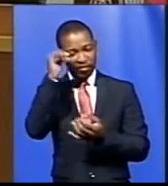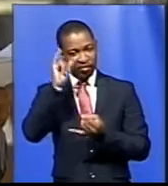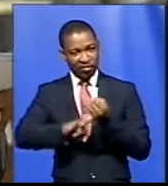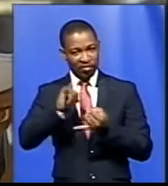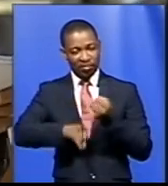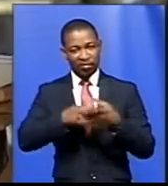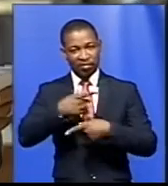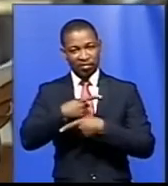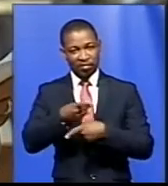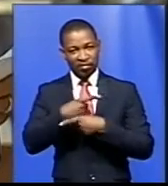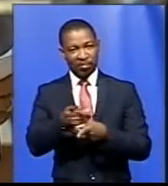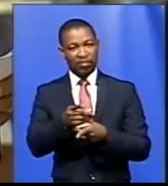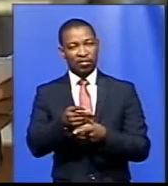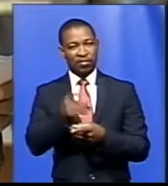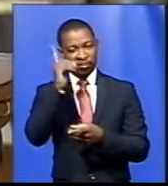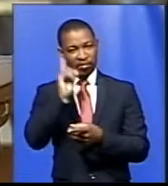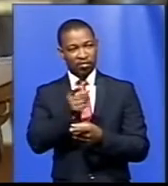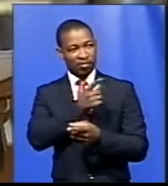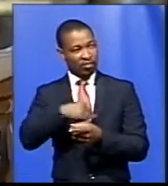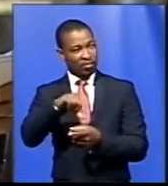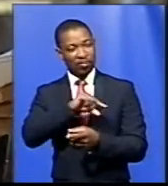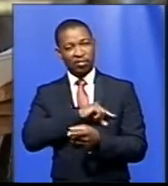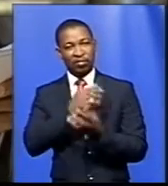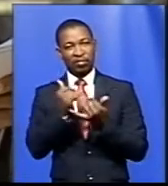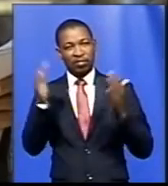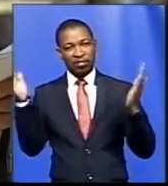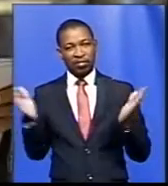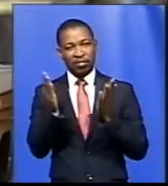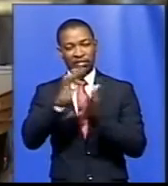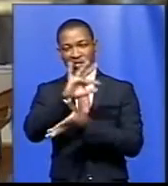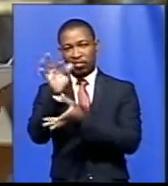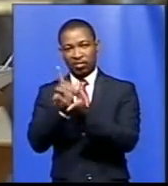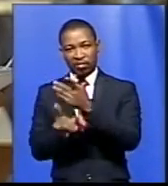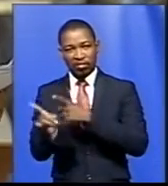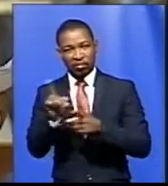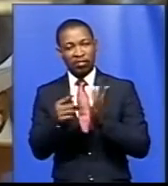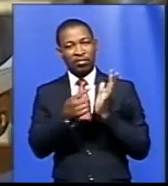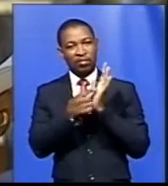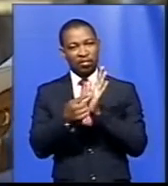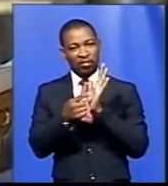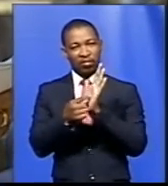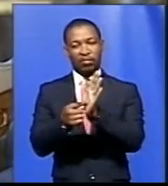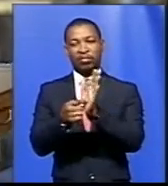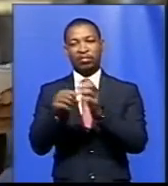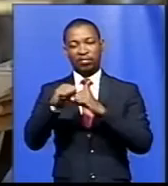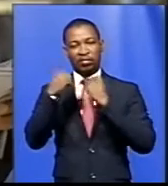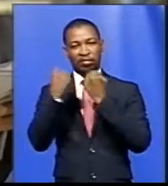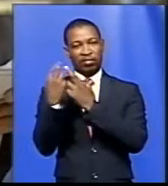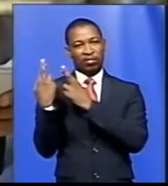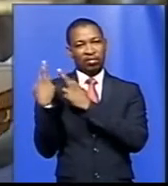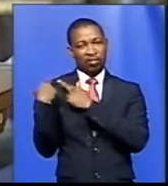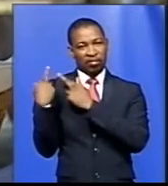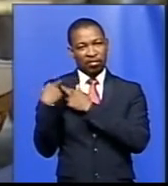products. I therefore implore upon all contractors to demonstrate their social responsibility